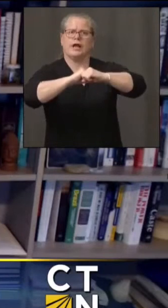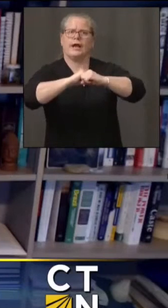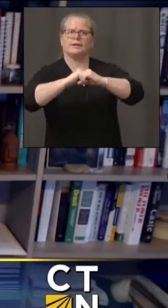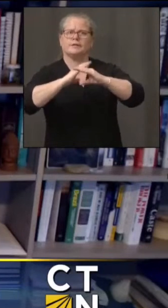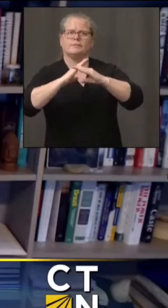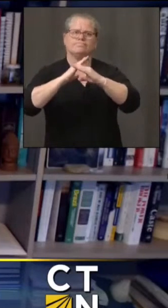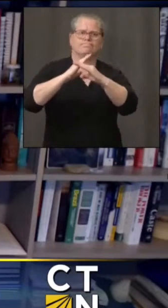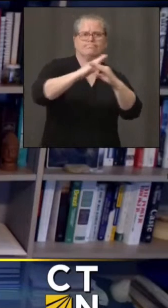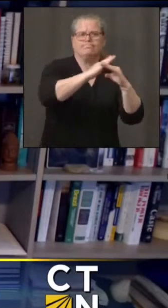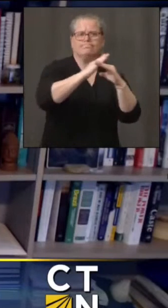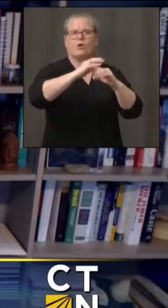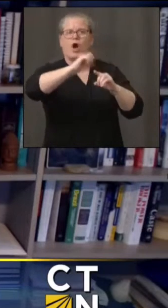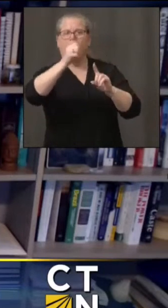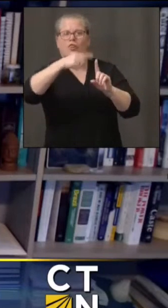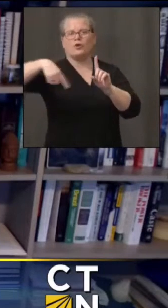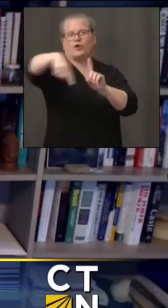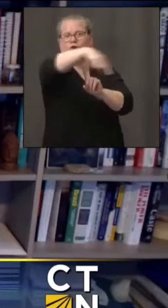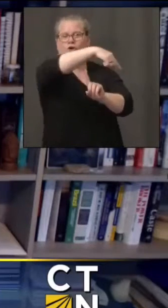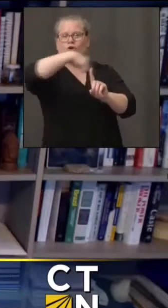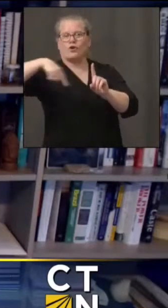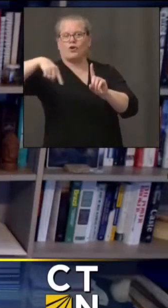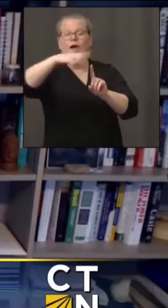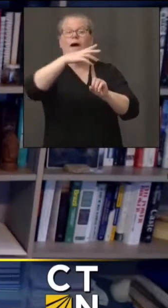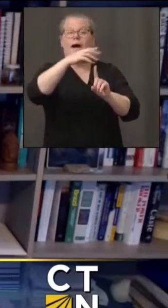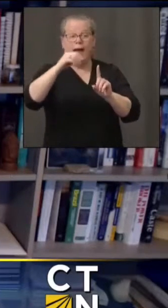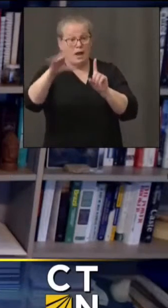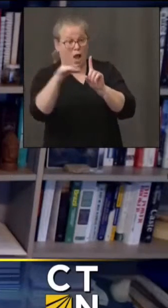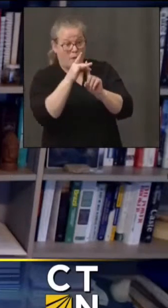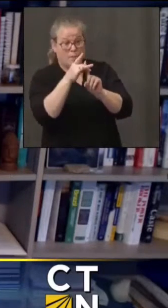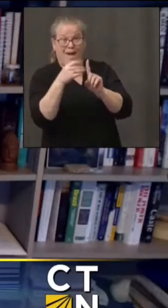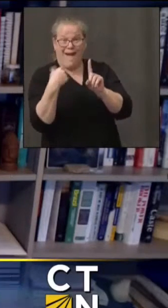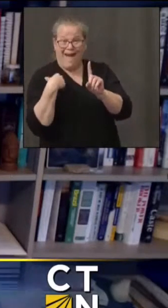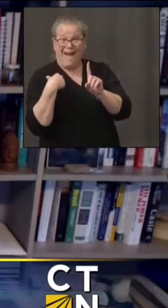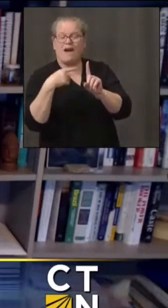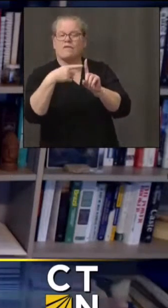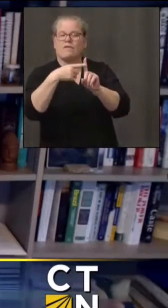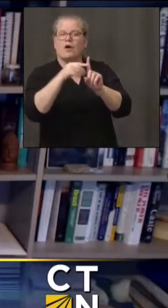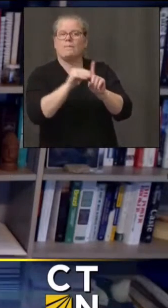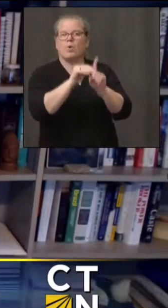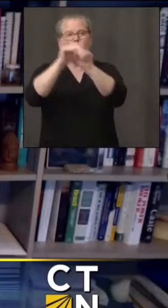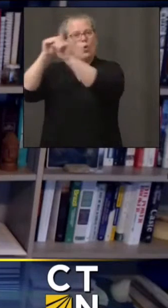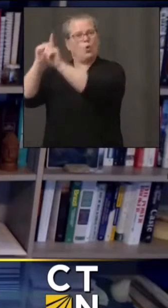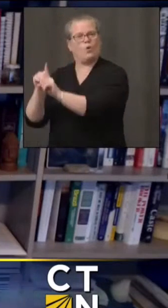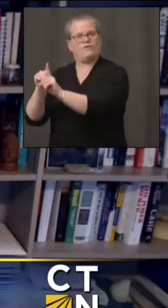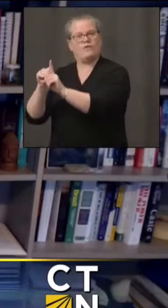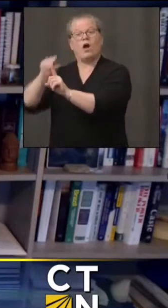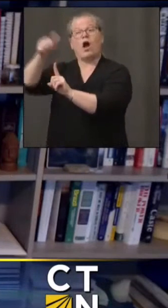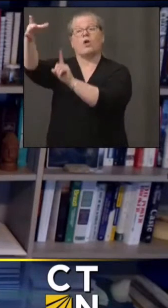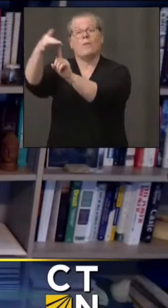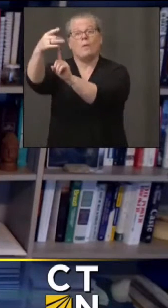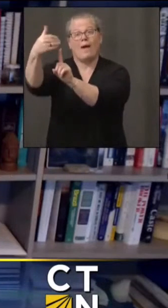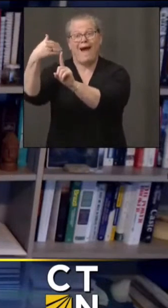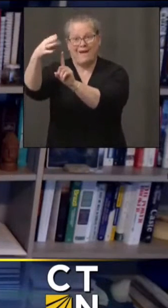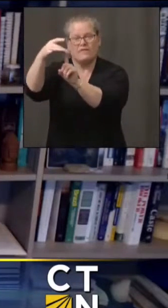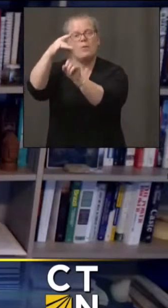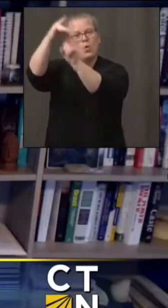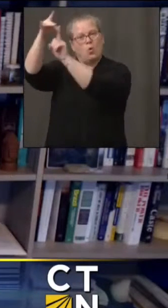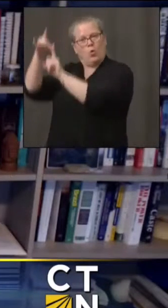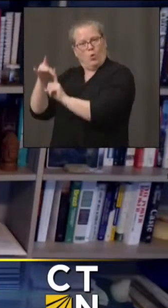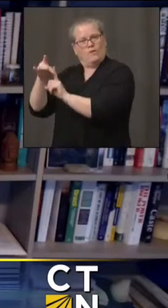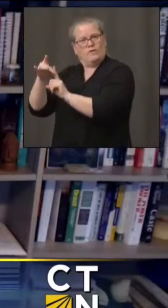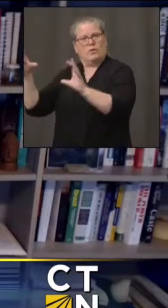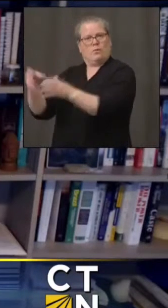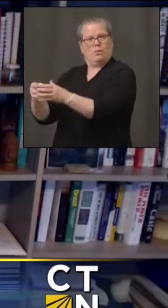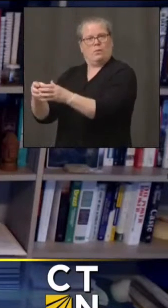interventions such as cohorting. So that is something very different from what happened to us in the first month, the